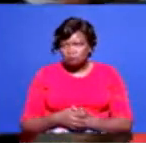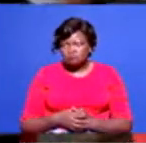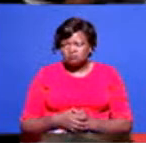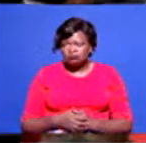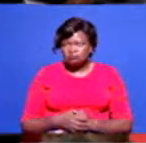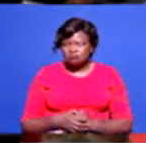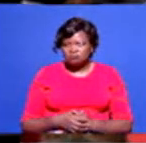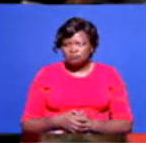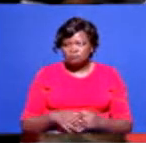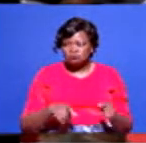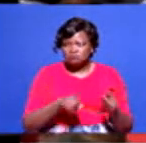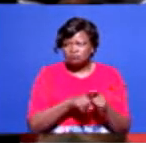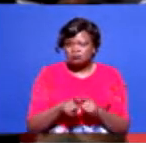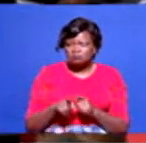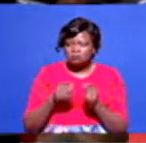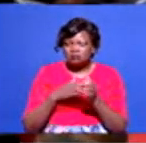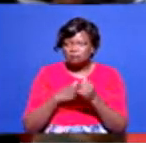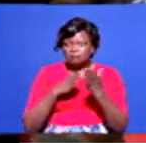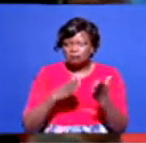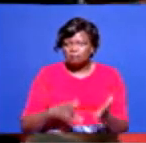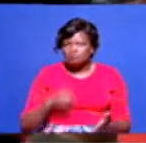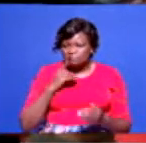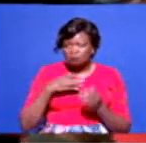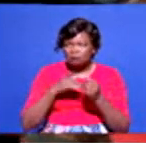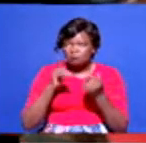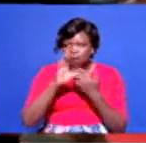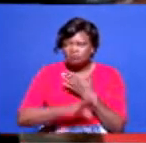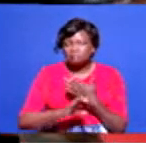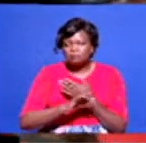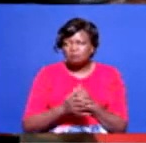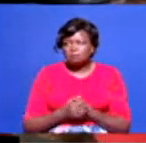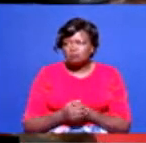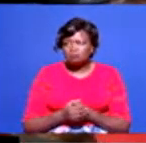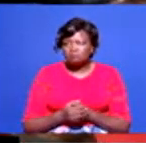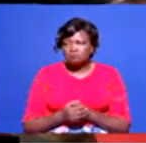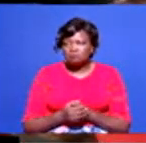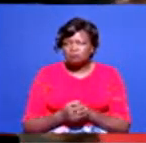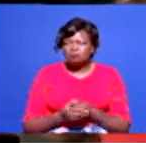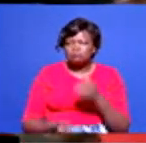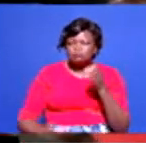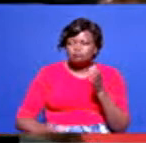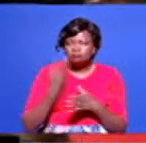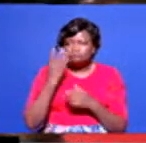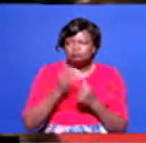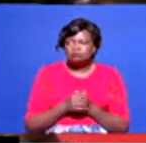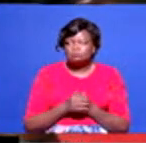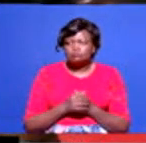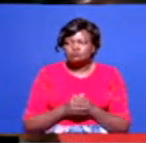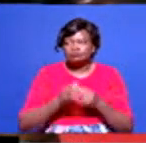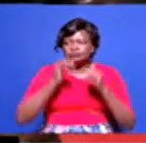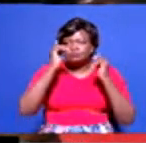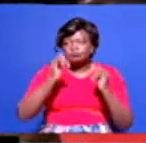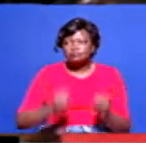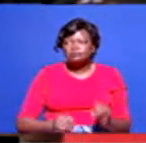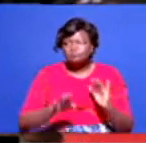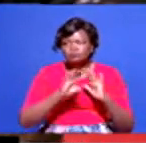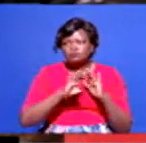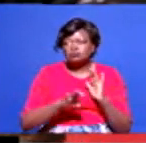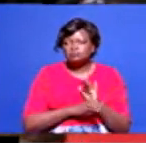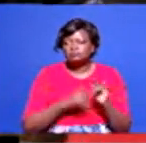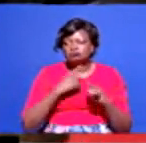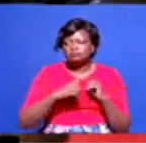as the leader who led this country in promulgating the new constitution in